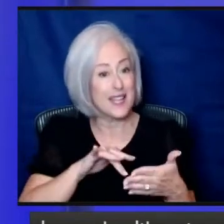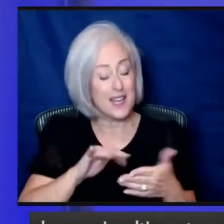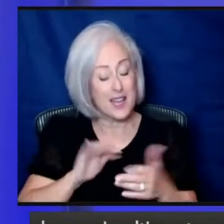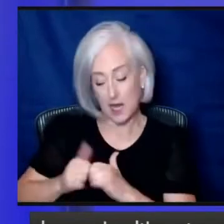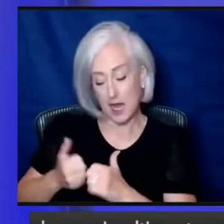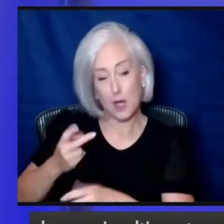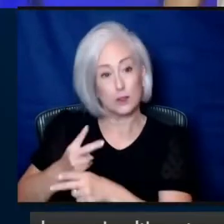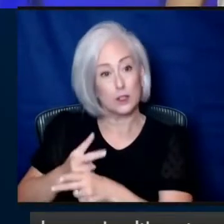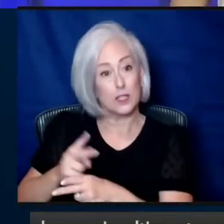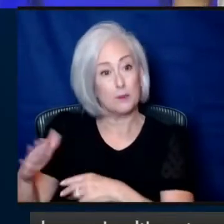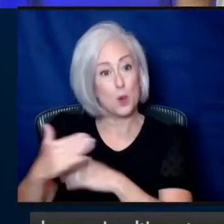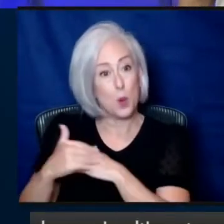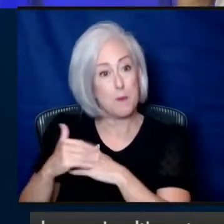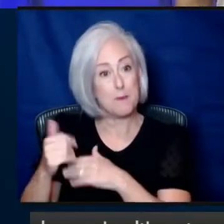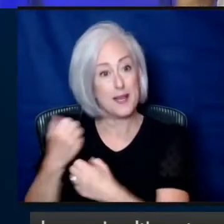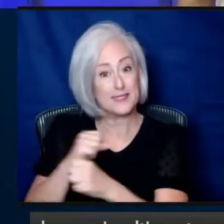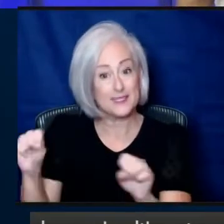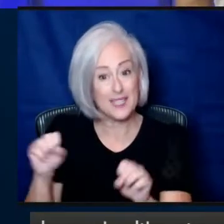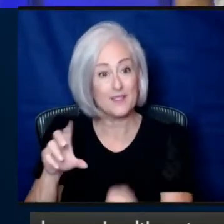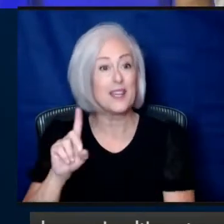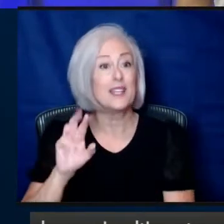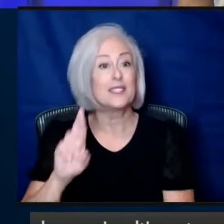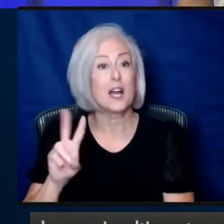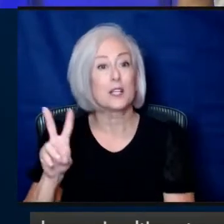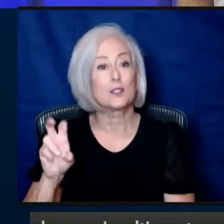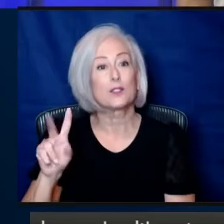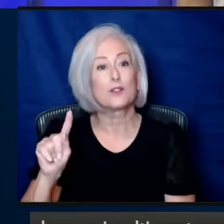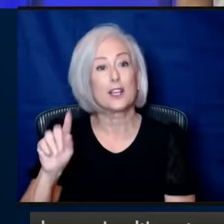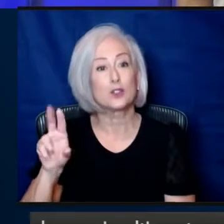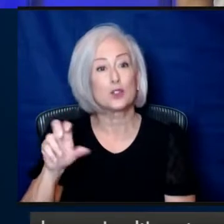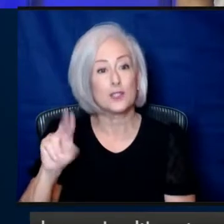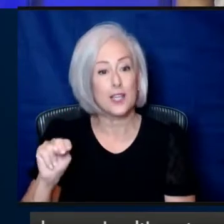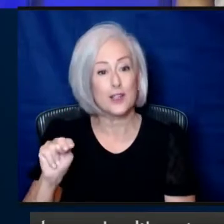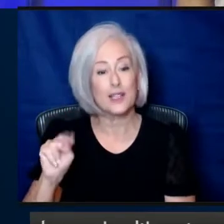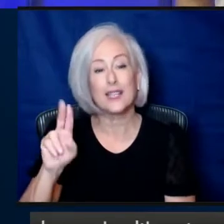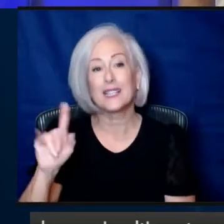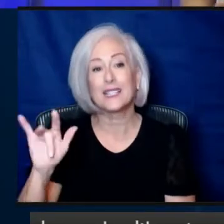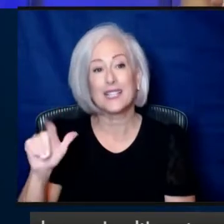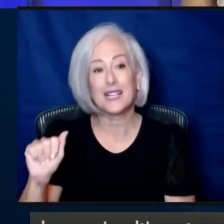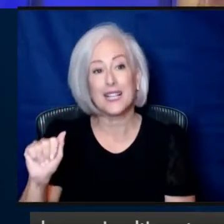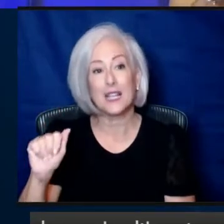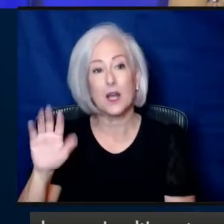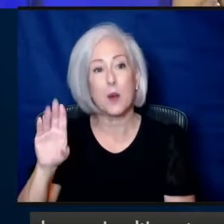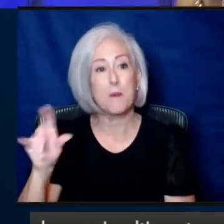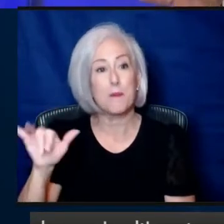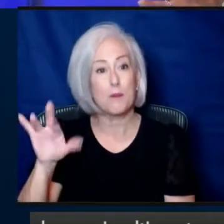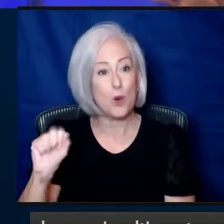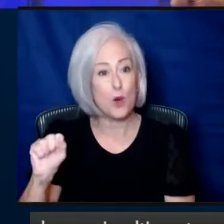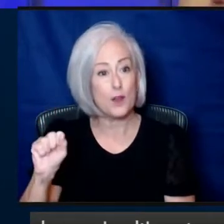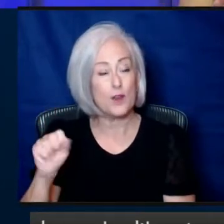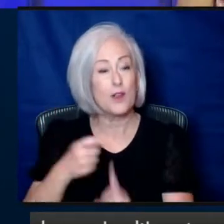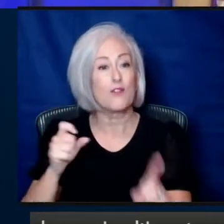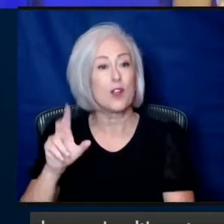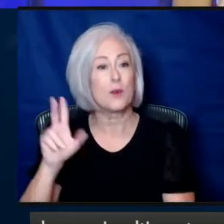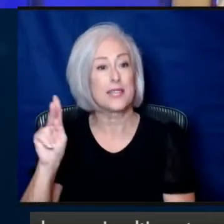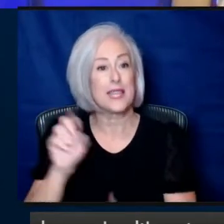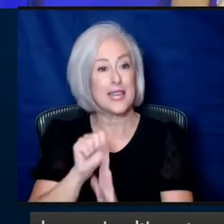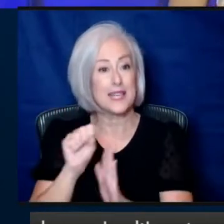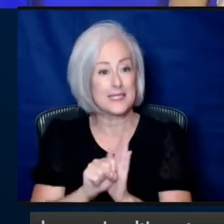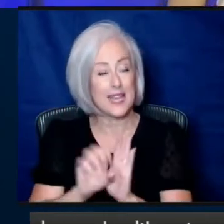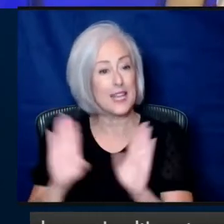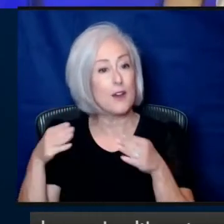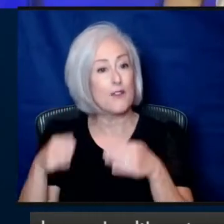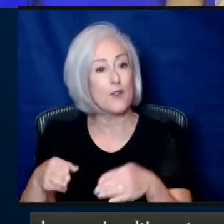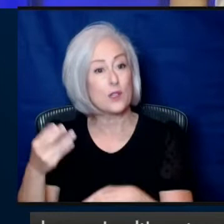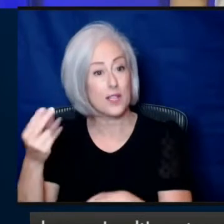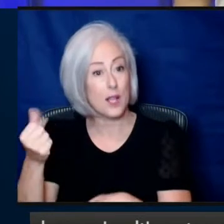safe is veterinarian Dr. Neela Boyer. Dr. Boyer is a veterinarian at K-State, and she focuses on dogs and cats. Good morning, Dr. Boyer.